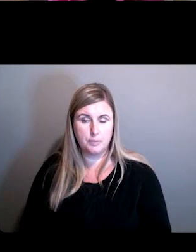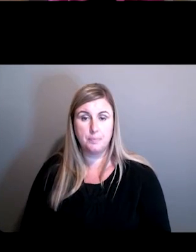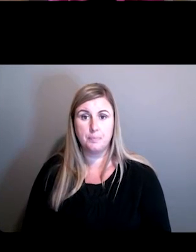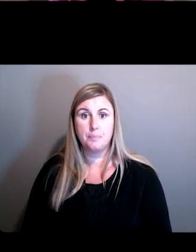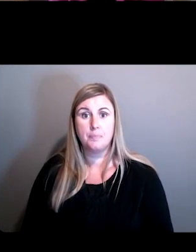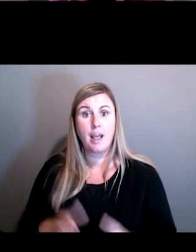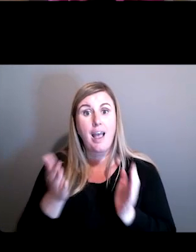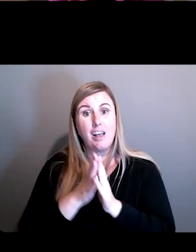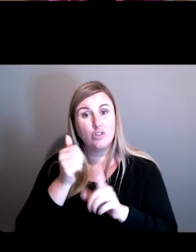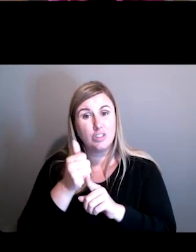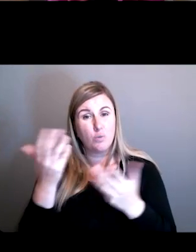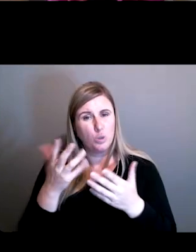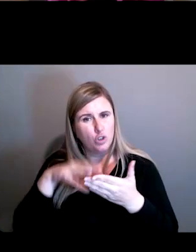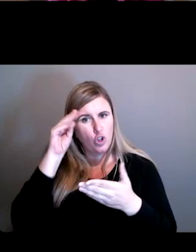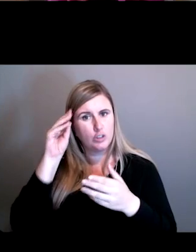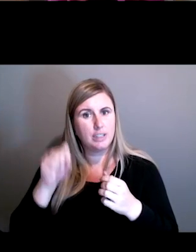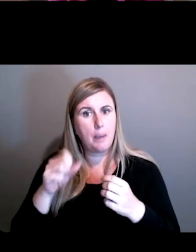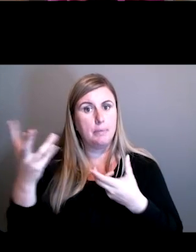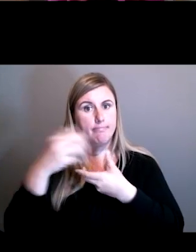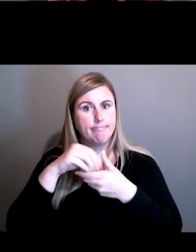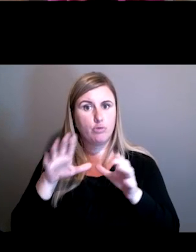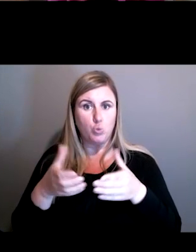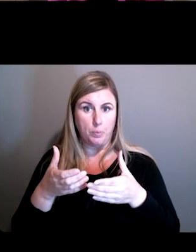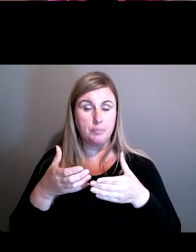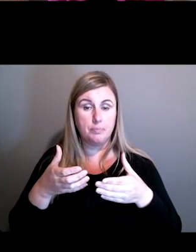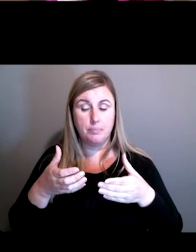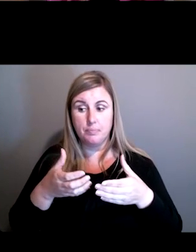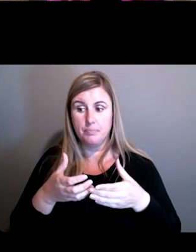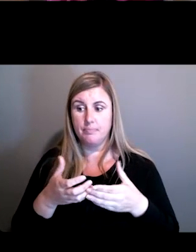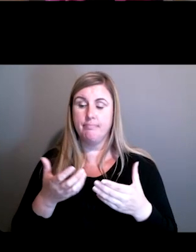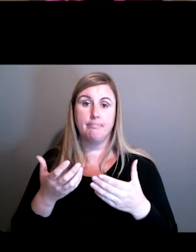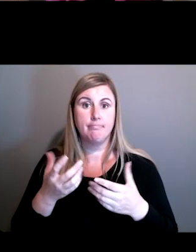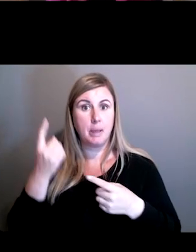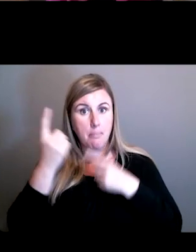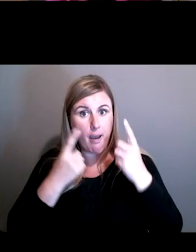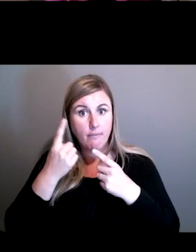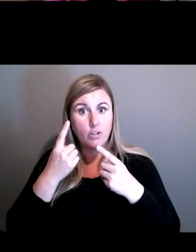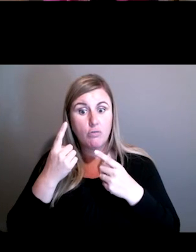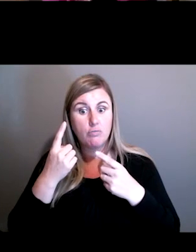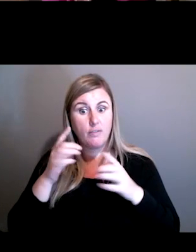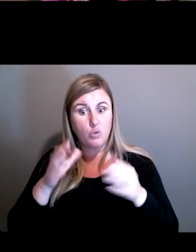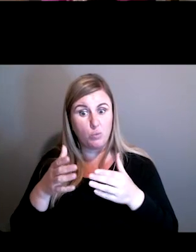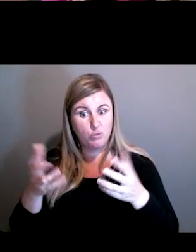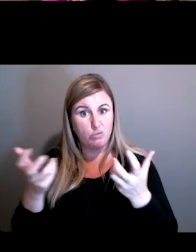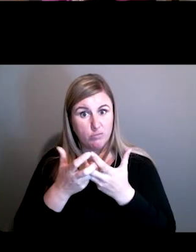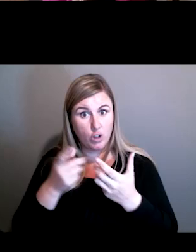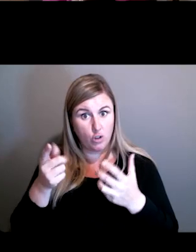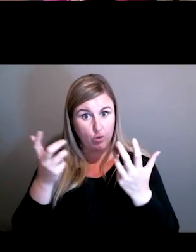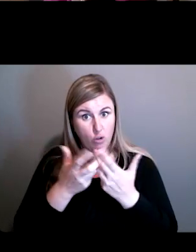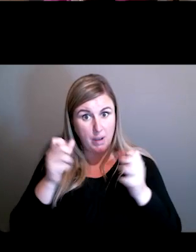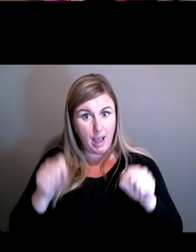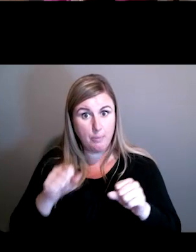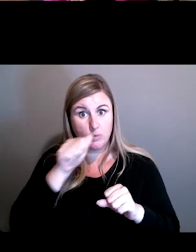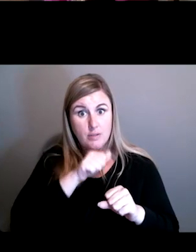Ask yourself which learners can be part of a group. Be mindful of the students you are grouping. Are the students you're grouping able to tolerate